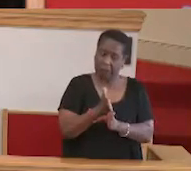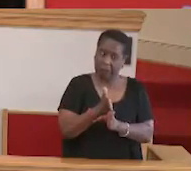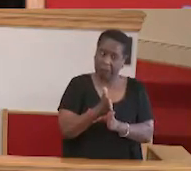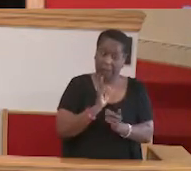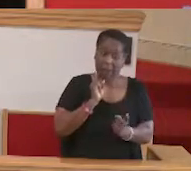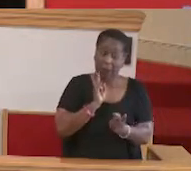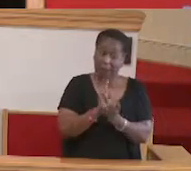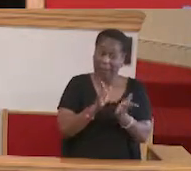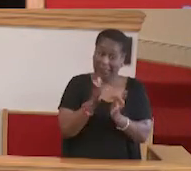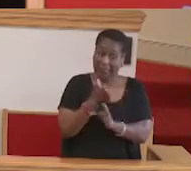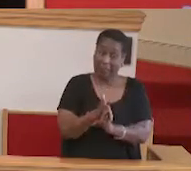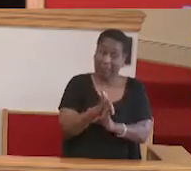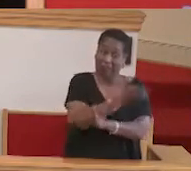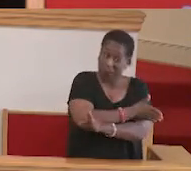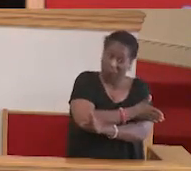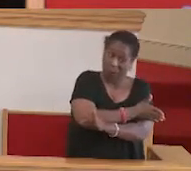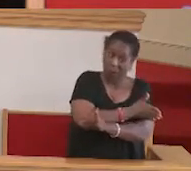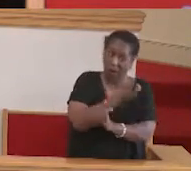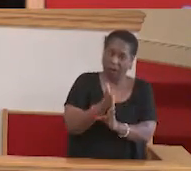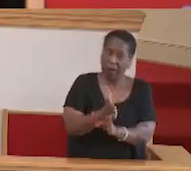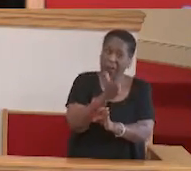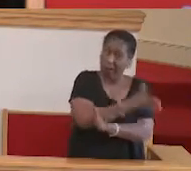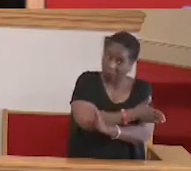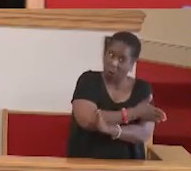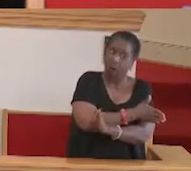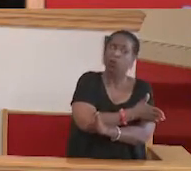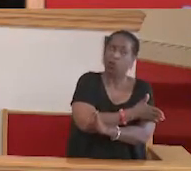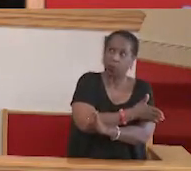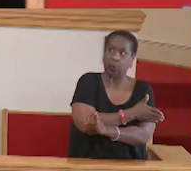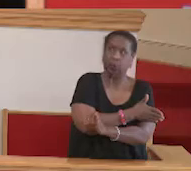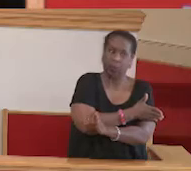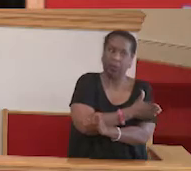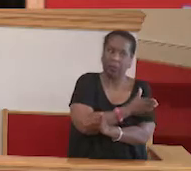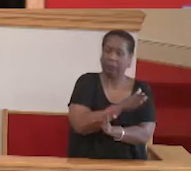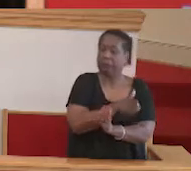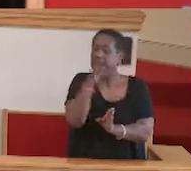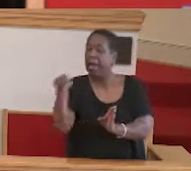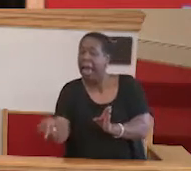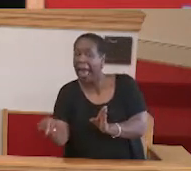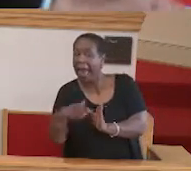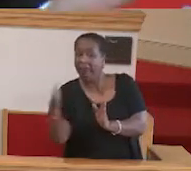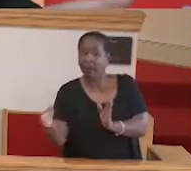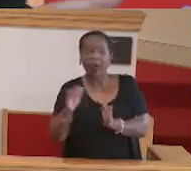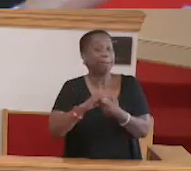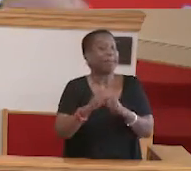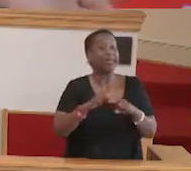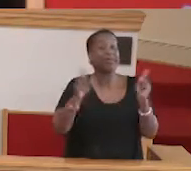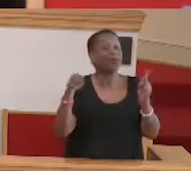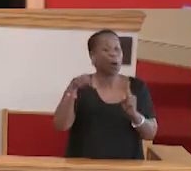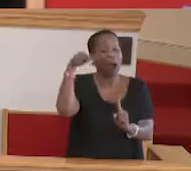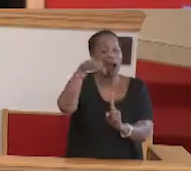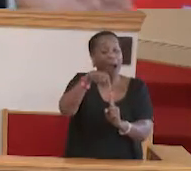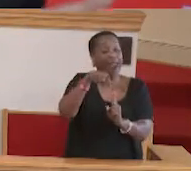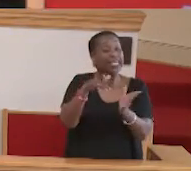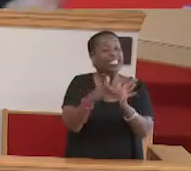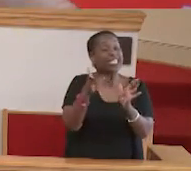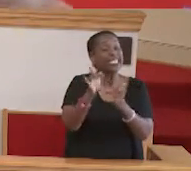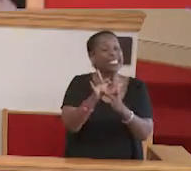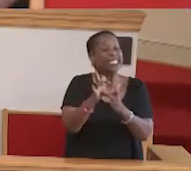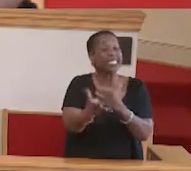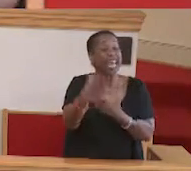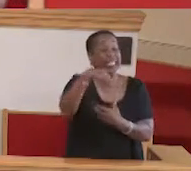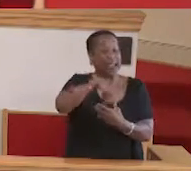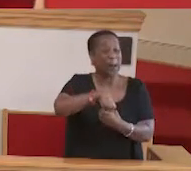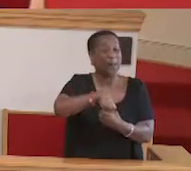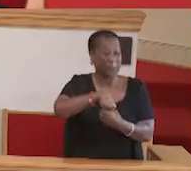And that which makes the difference is that Jesus has come